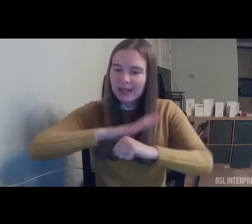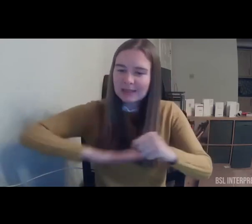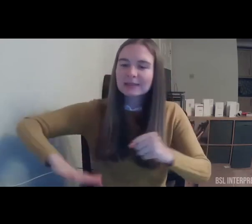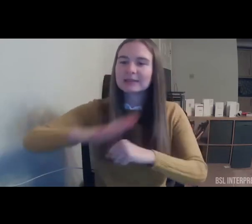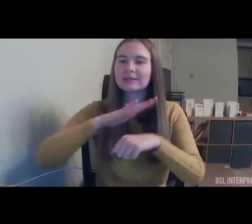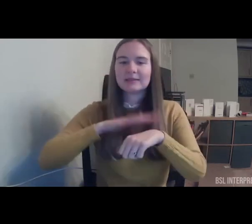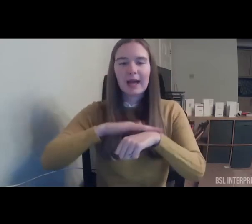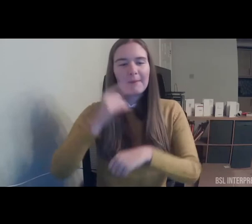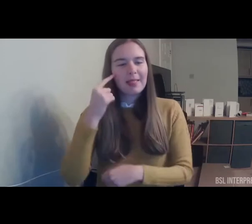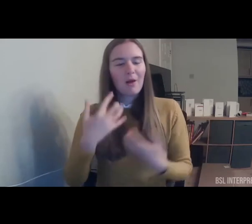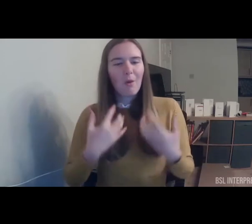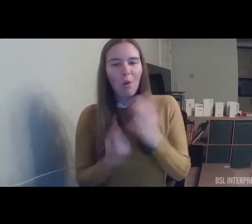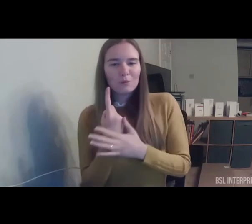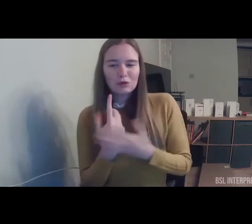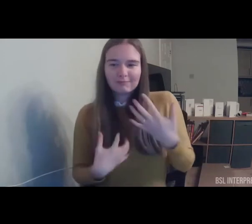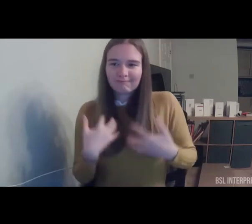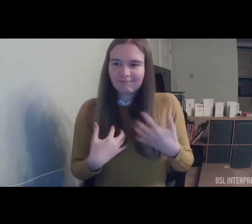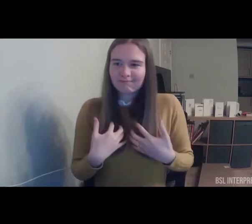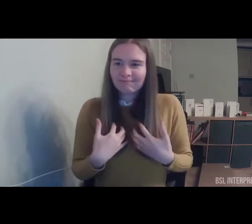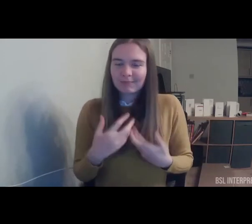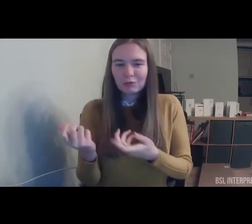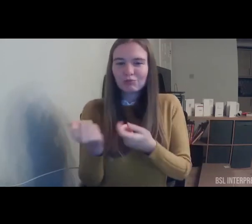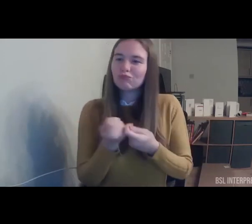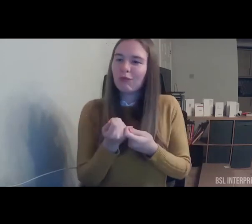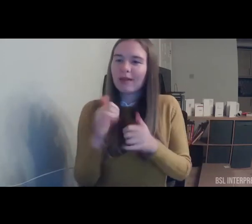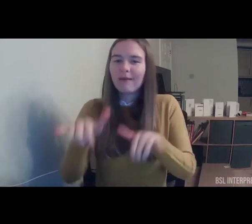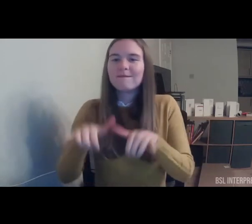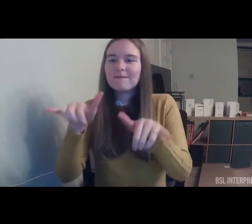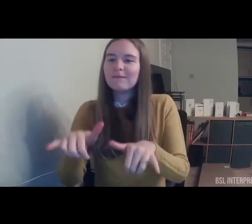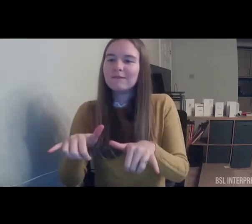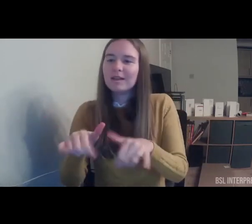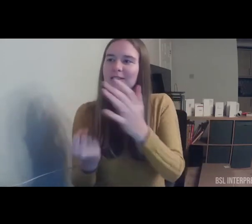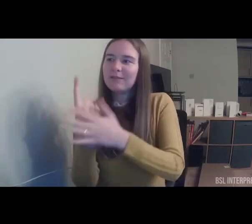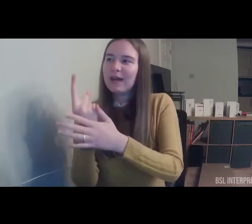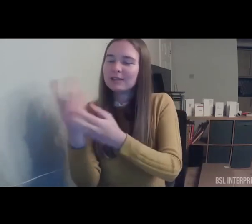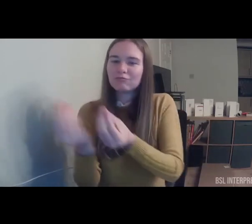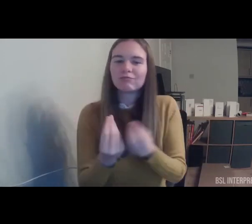is the opportunity to bring some of that out of Venice and to a wider public audience.